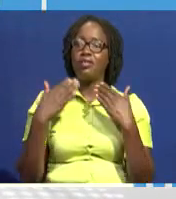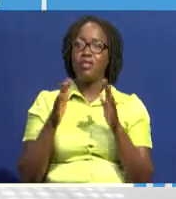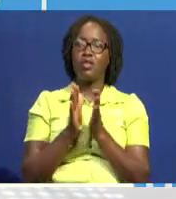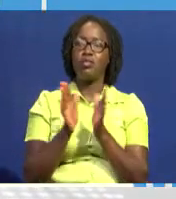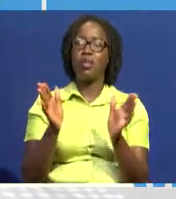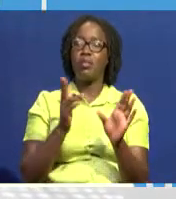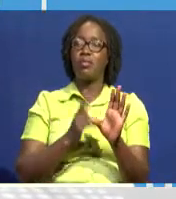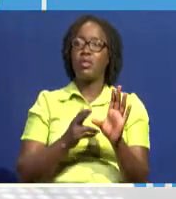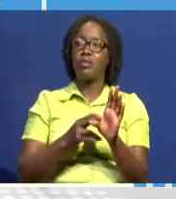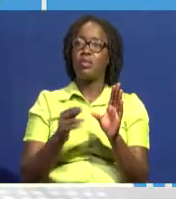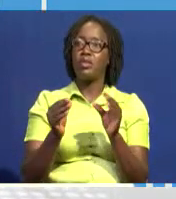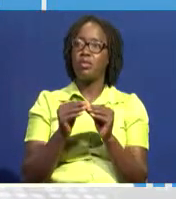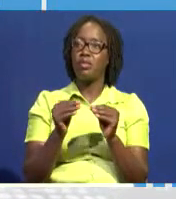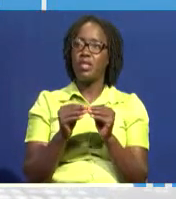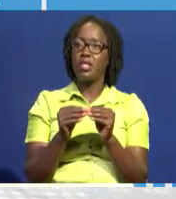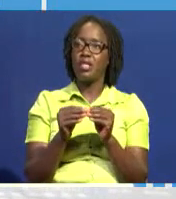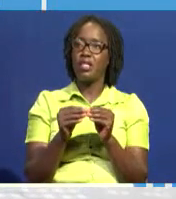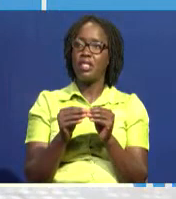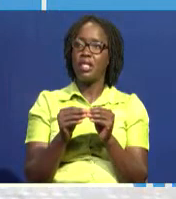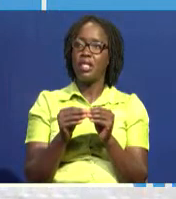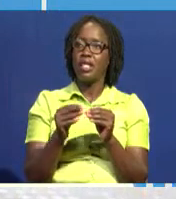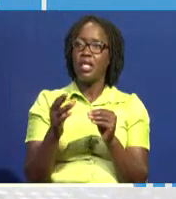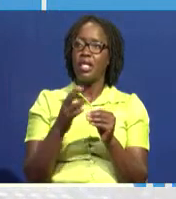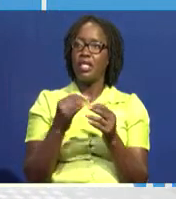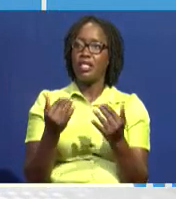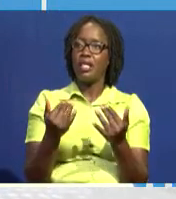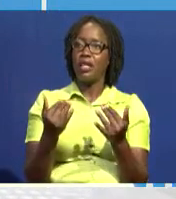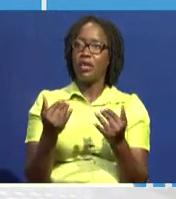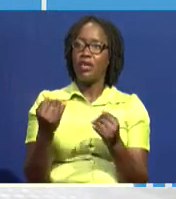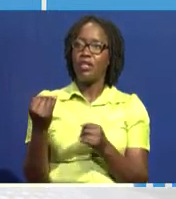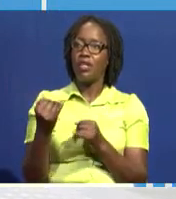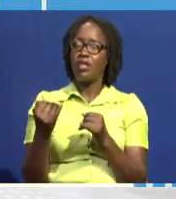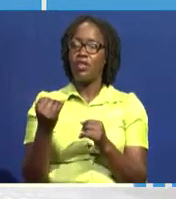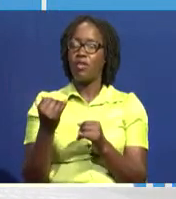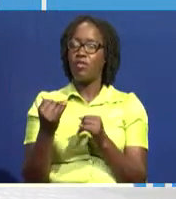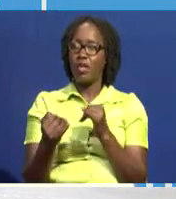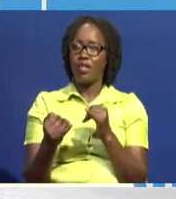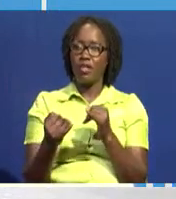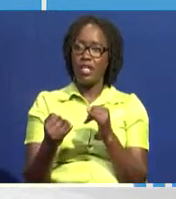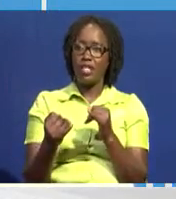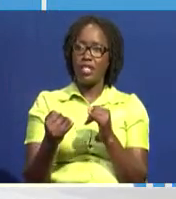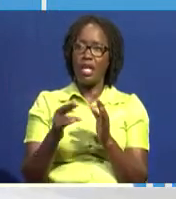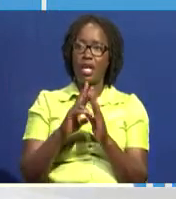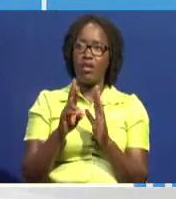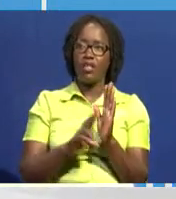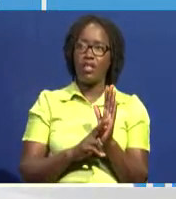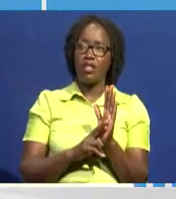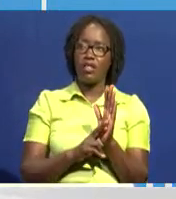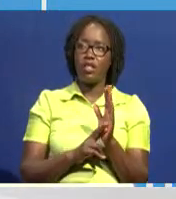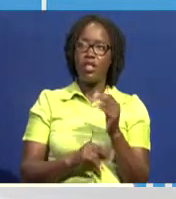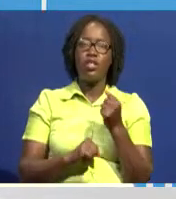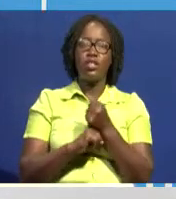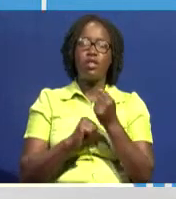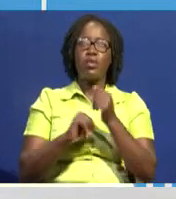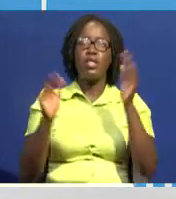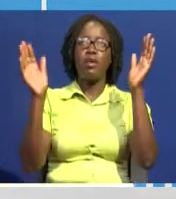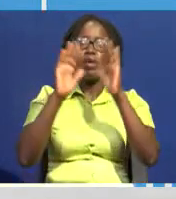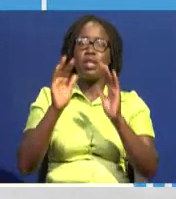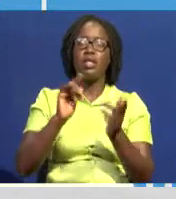participation meeting, and we are at the tail end of finalizing our regulations to back our Climate Change